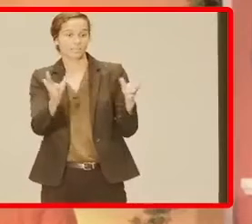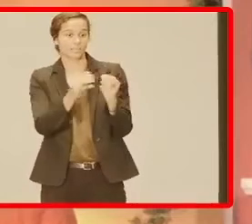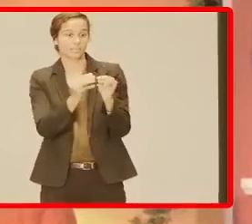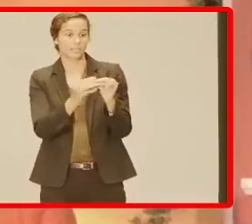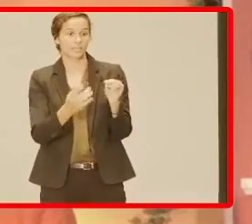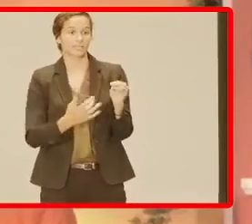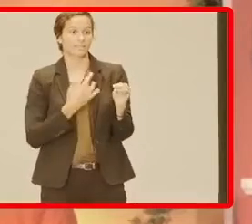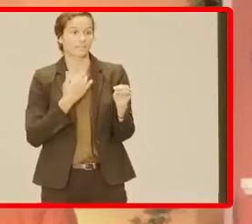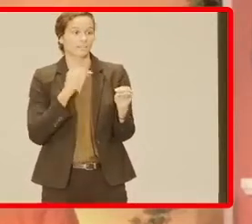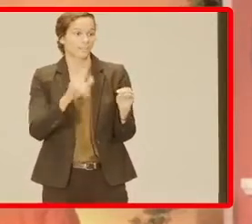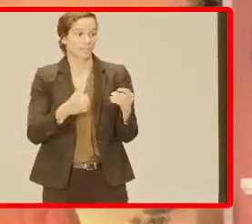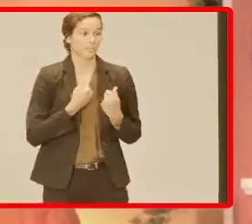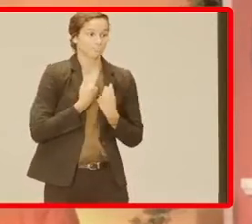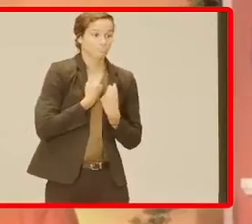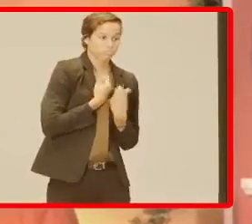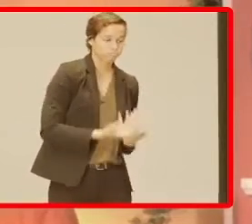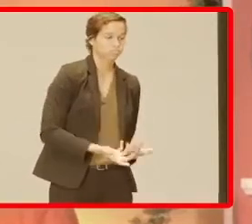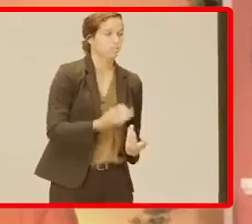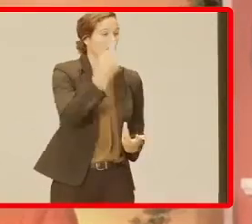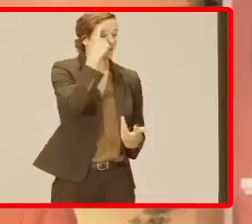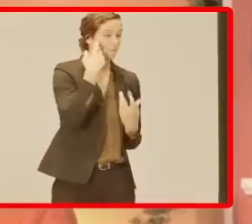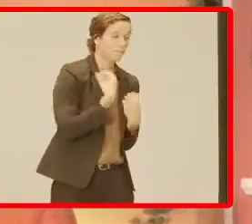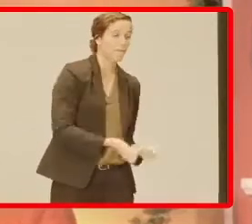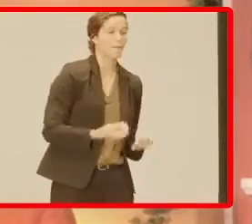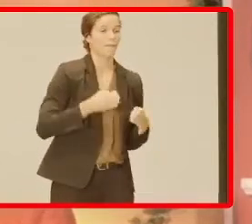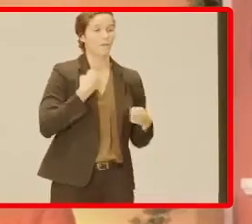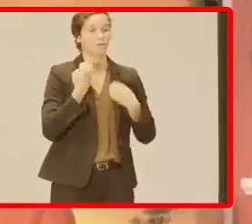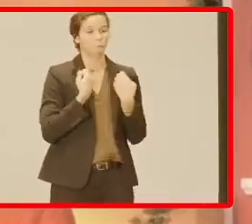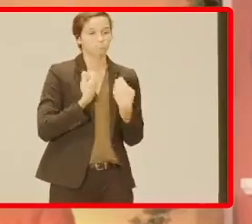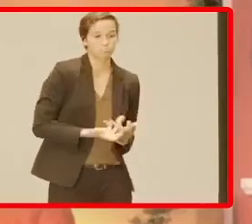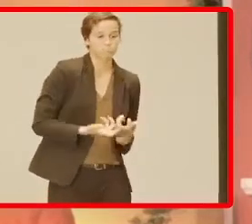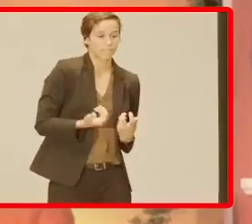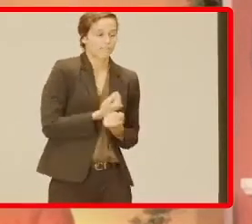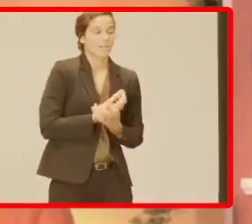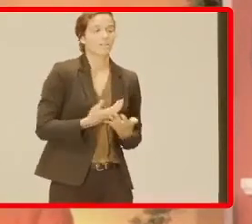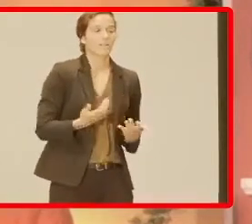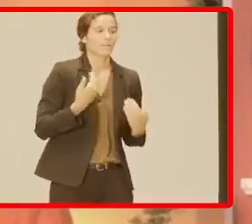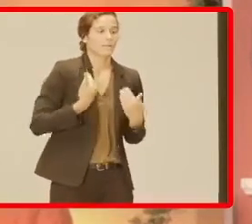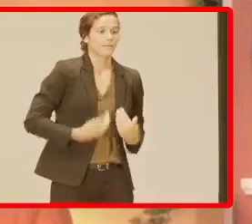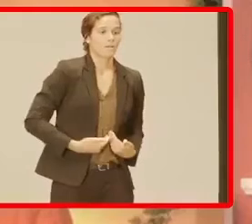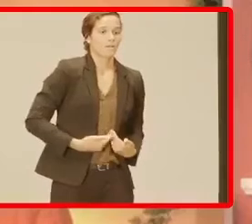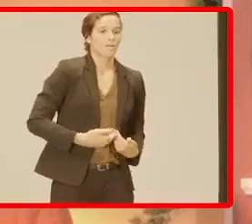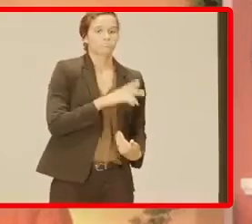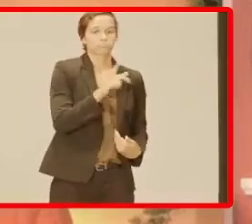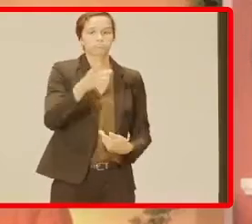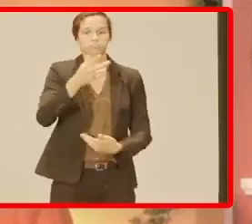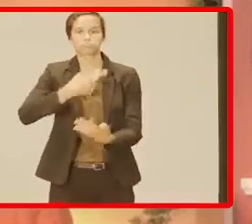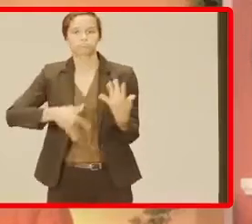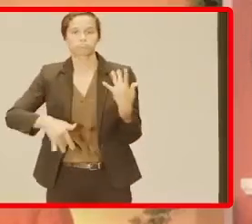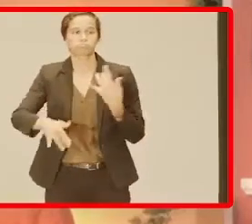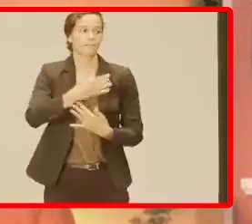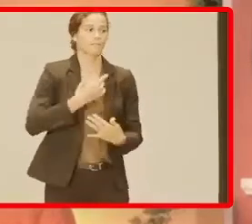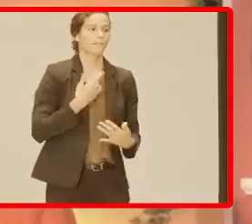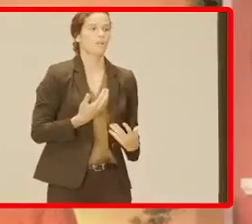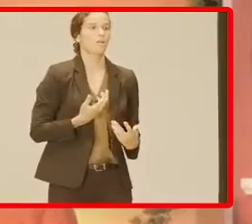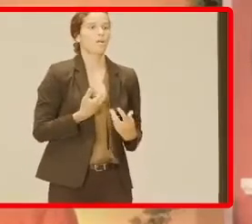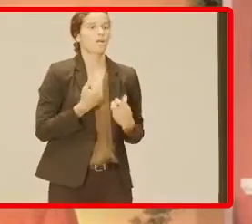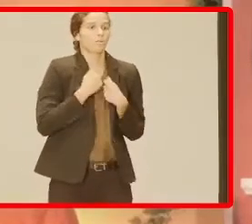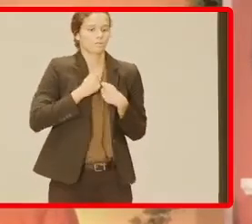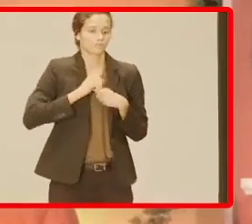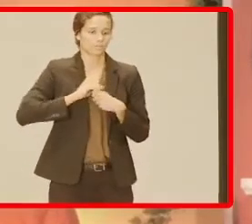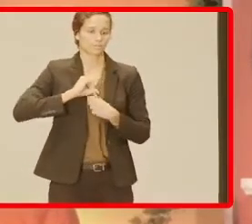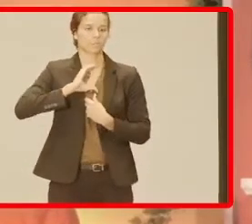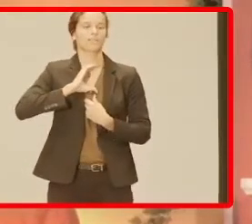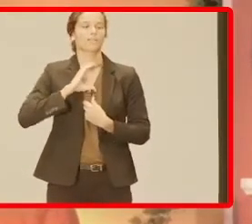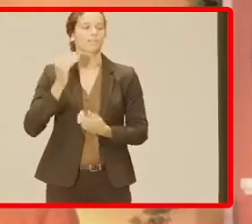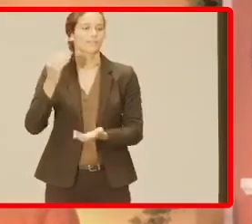drain mentally, physically, and emotionally, and after all of the interactions and listening to others, by the time I left Sunday